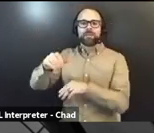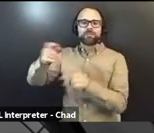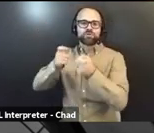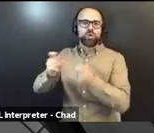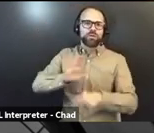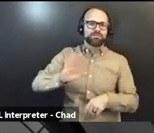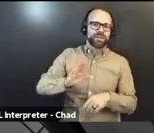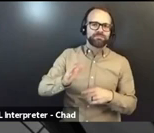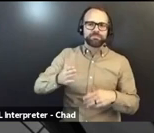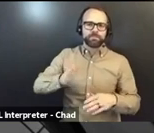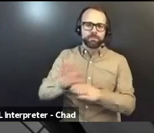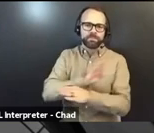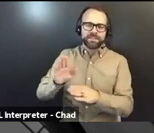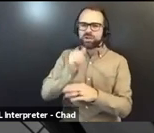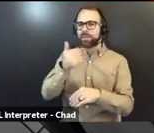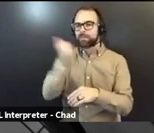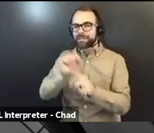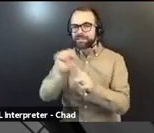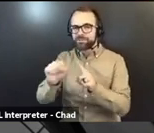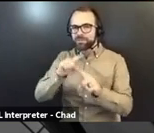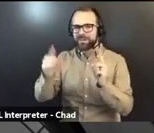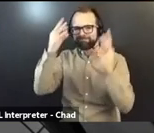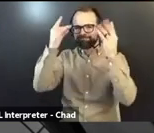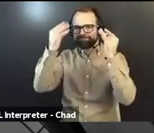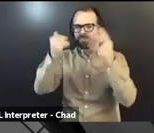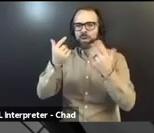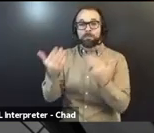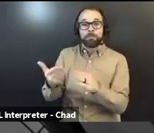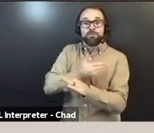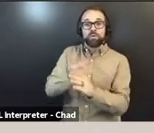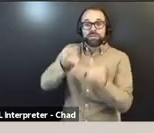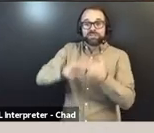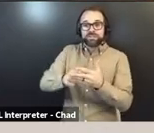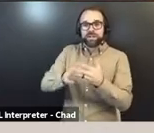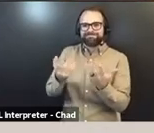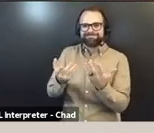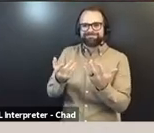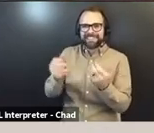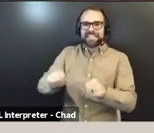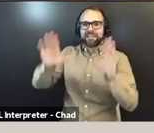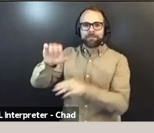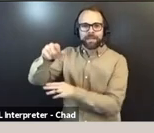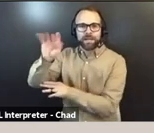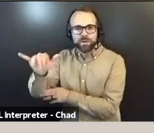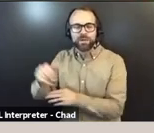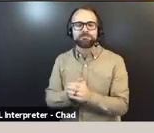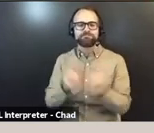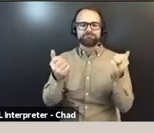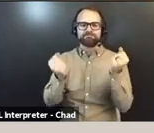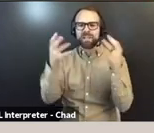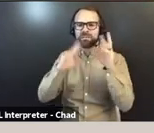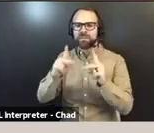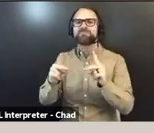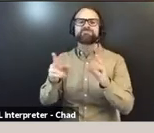the best scenario, but I always say, think about this before you start doing that. So everyone that's got numbers out there, they love looking at numbers.